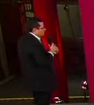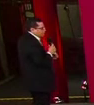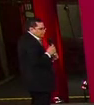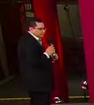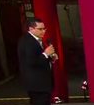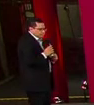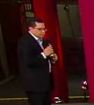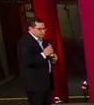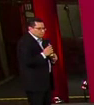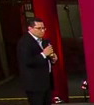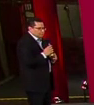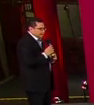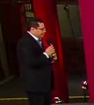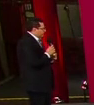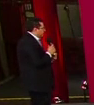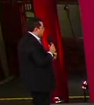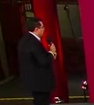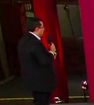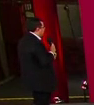had some